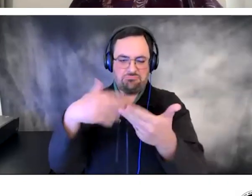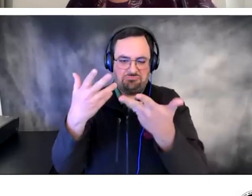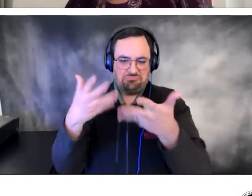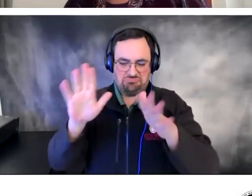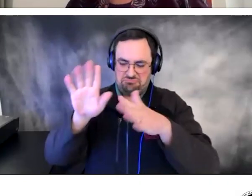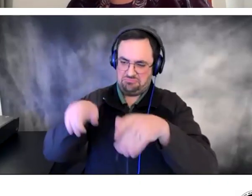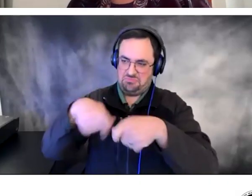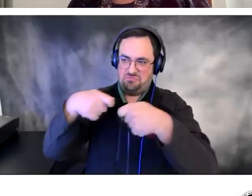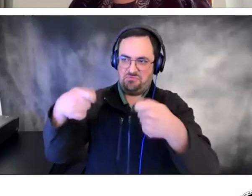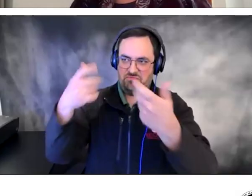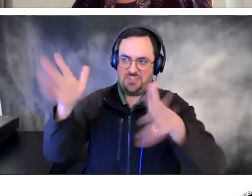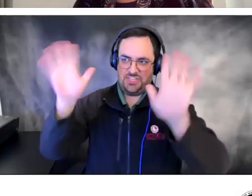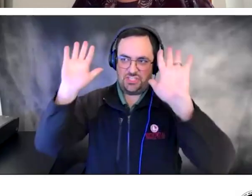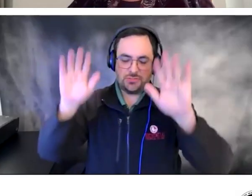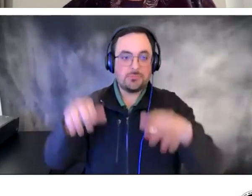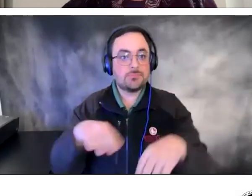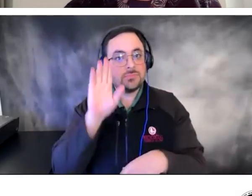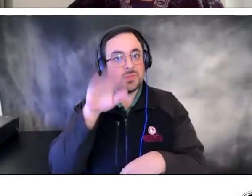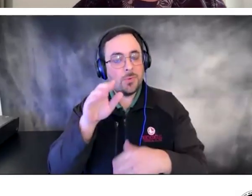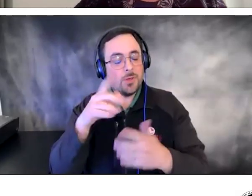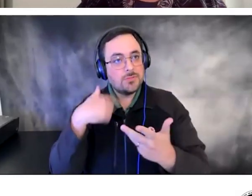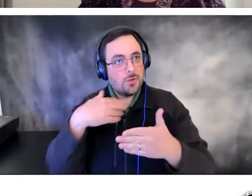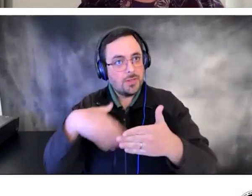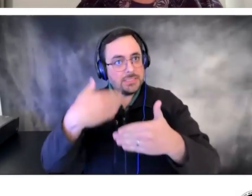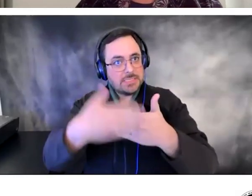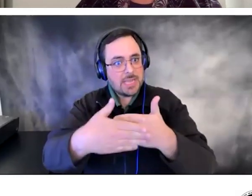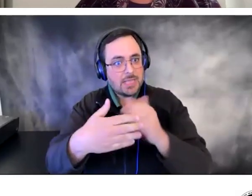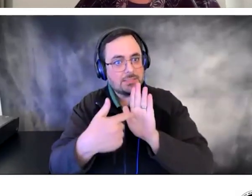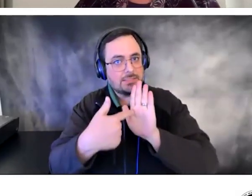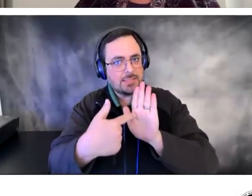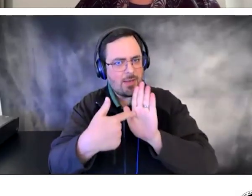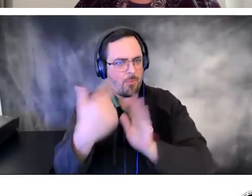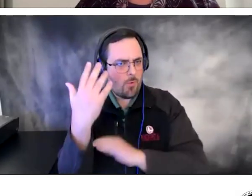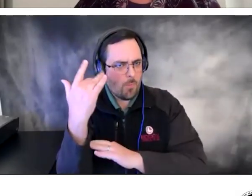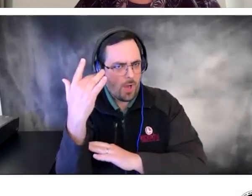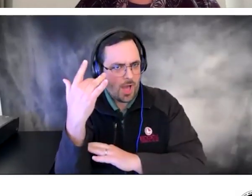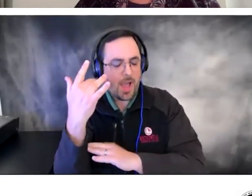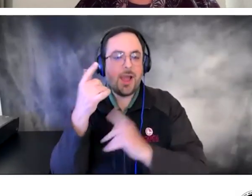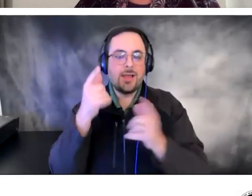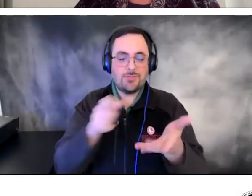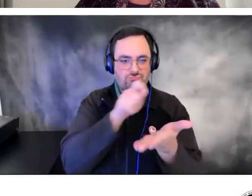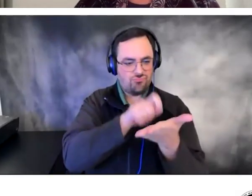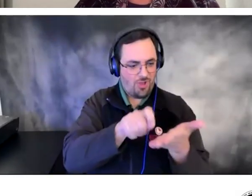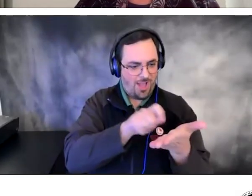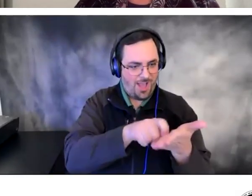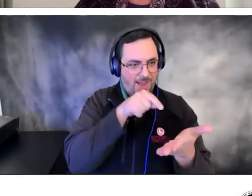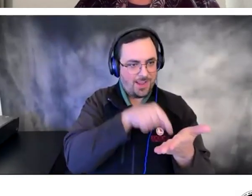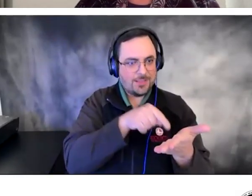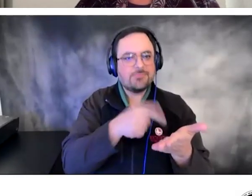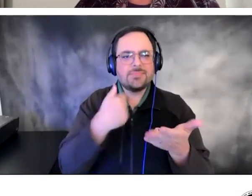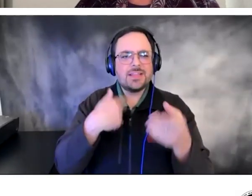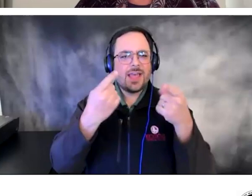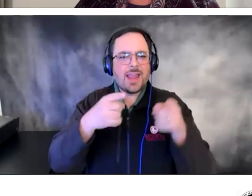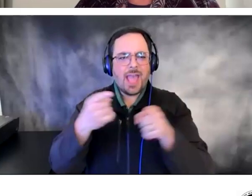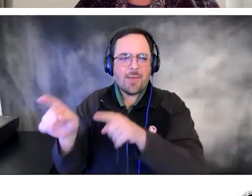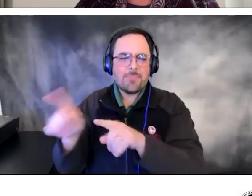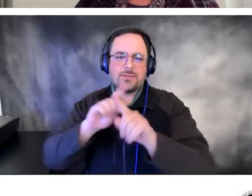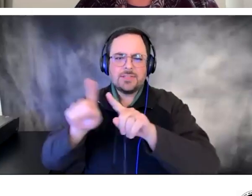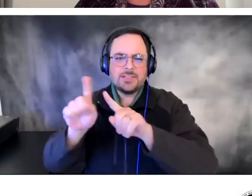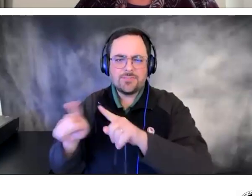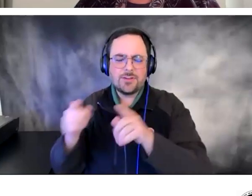I'd like to show you this next example because I mentioned to you that writing can happen in different forms